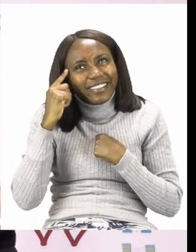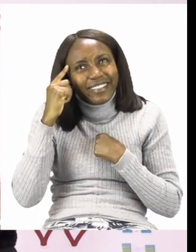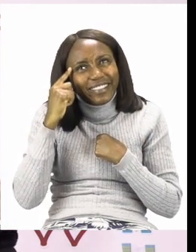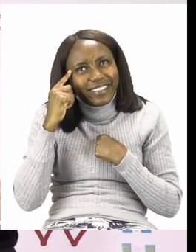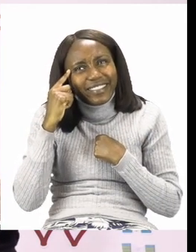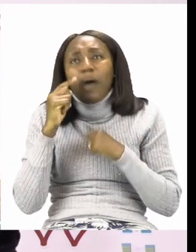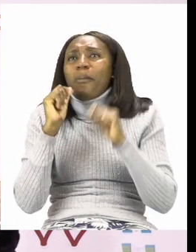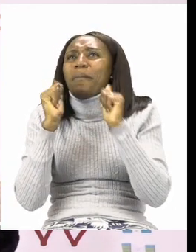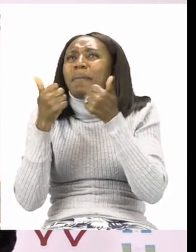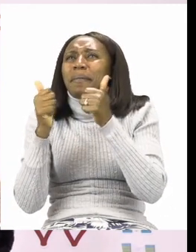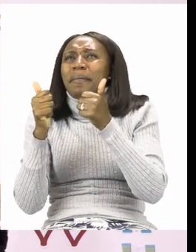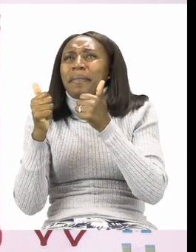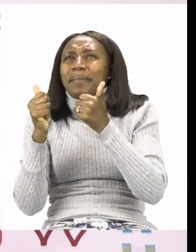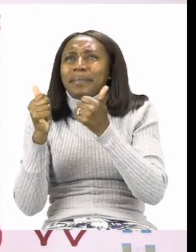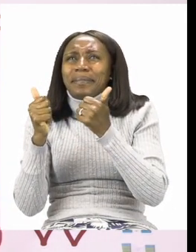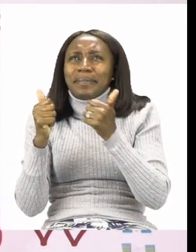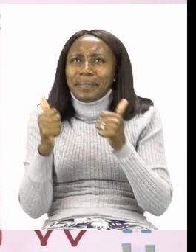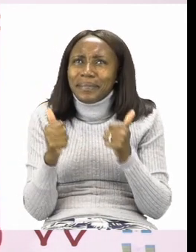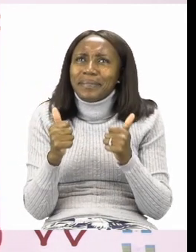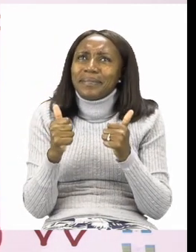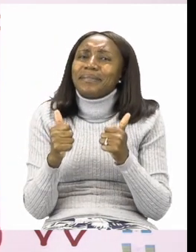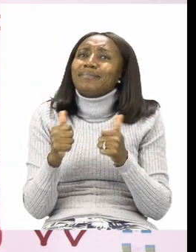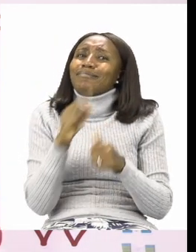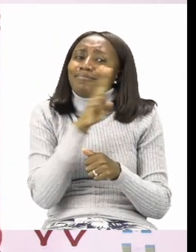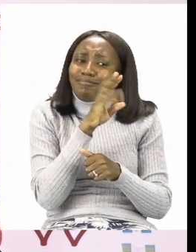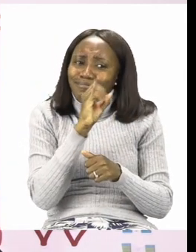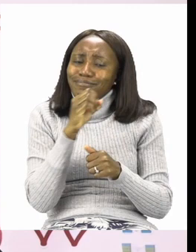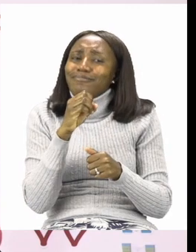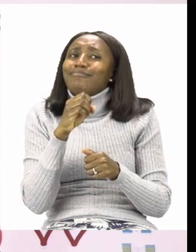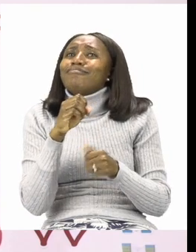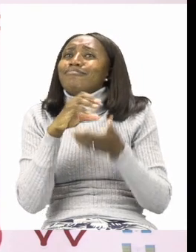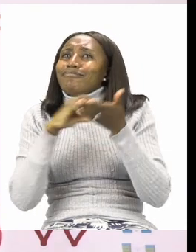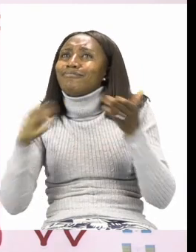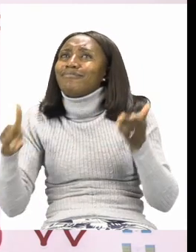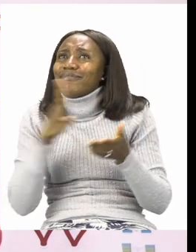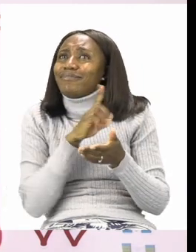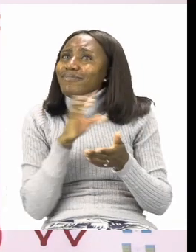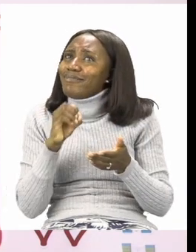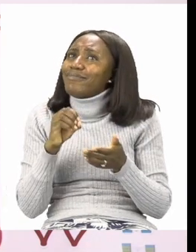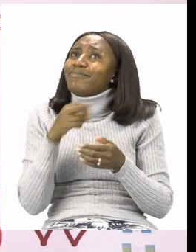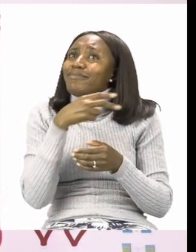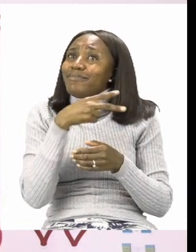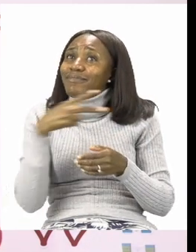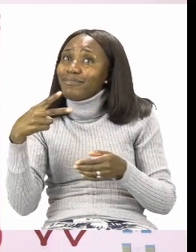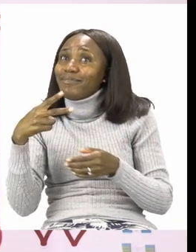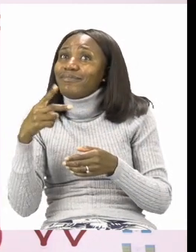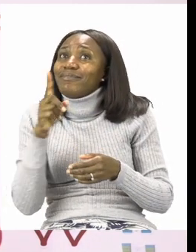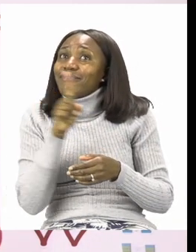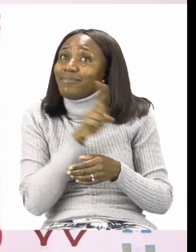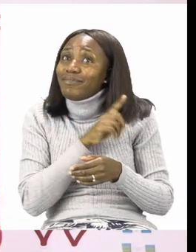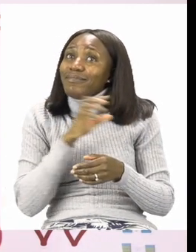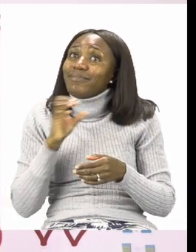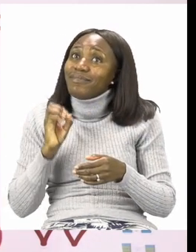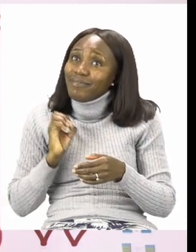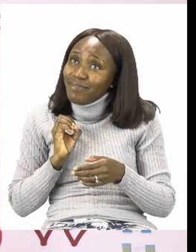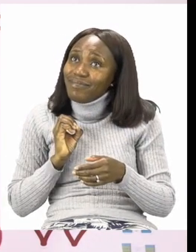Great job, grade 2s. 20 minus 10 is equal